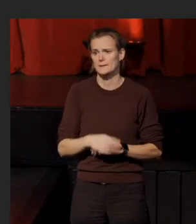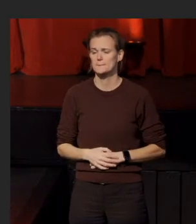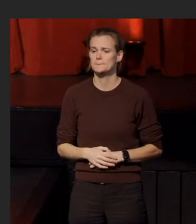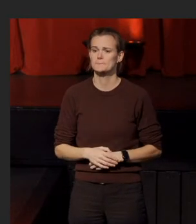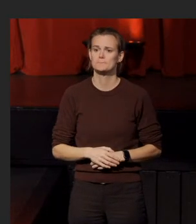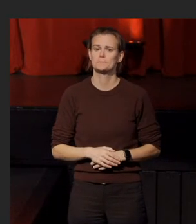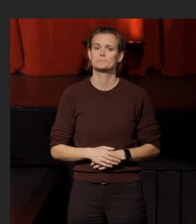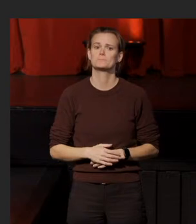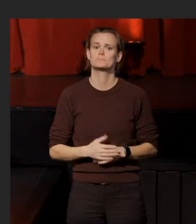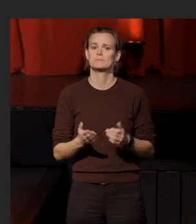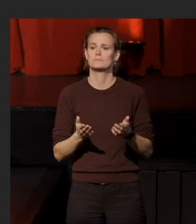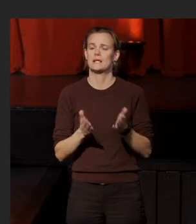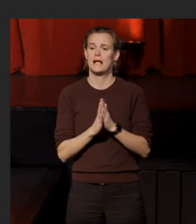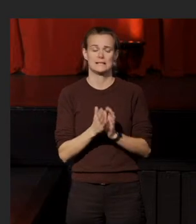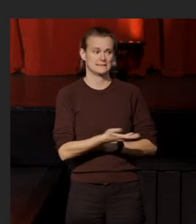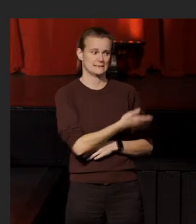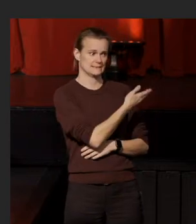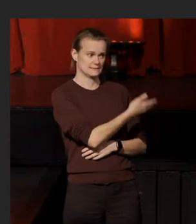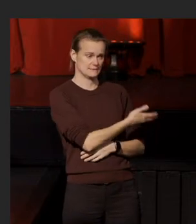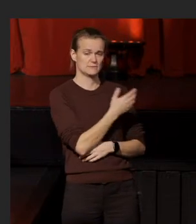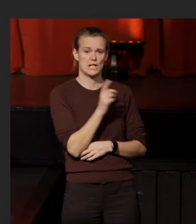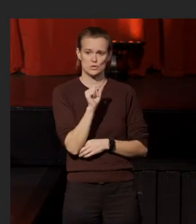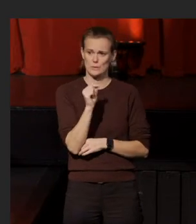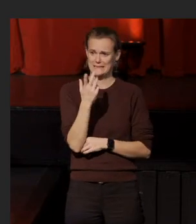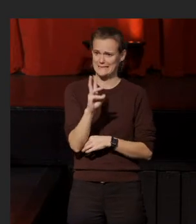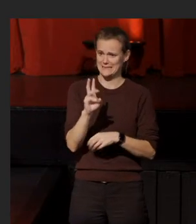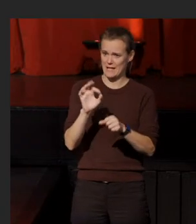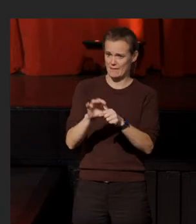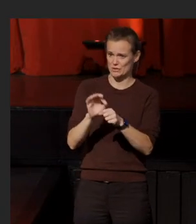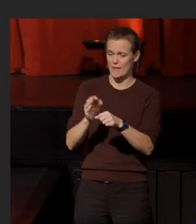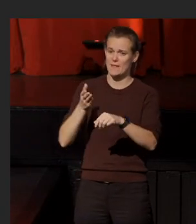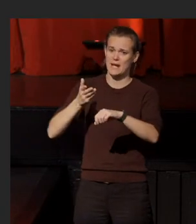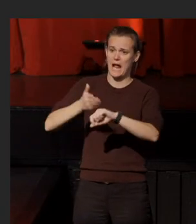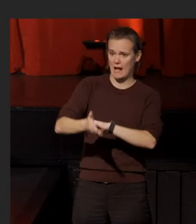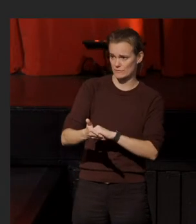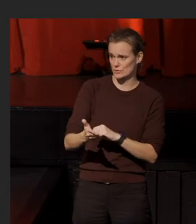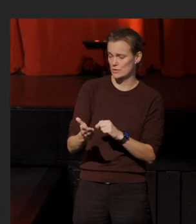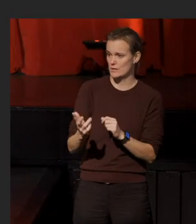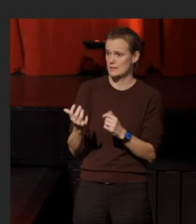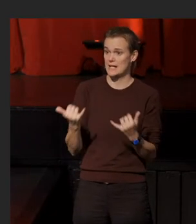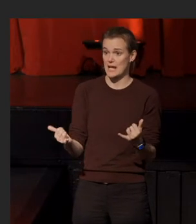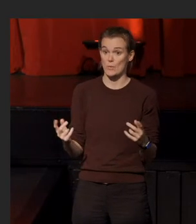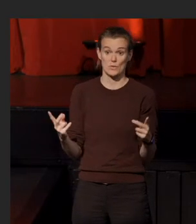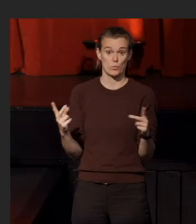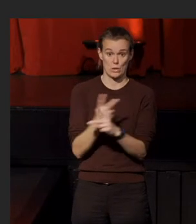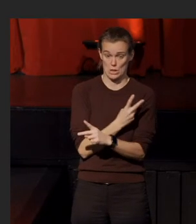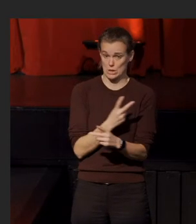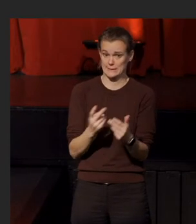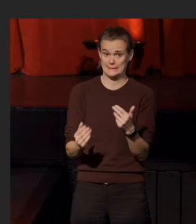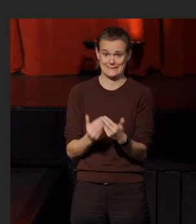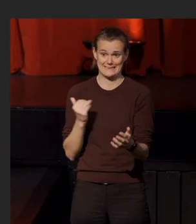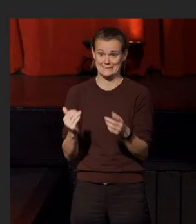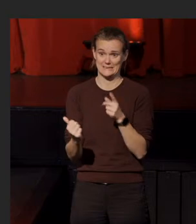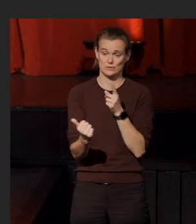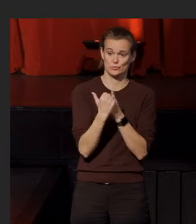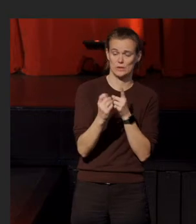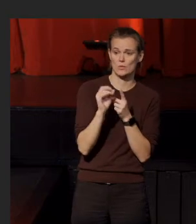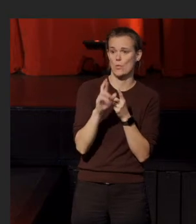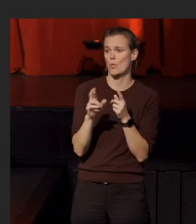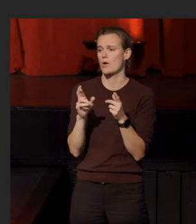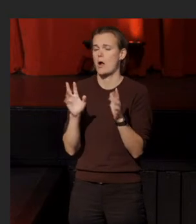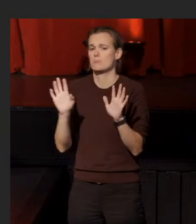after seeing what we saw in the 2016 election, are more or less susceptible to the same kind of thing happening again in,